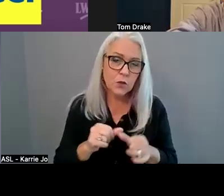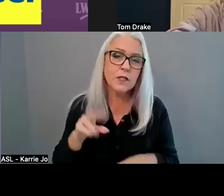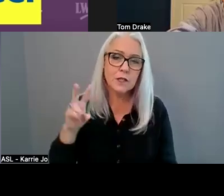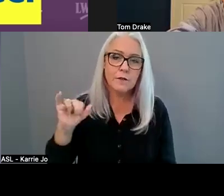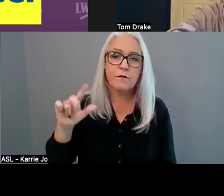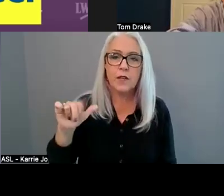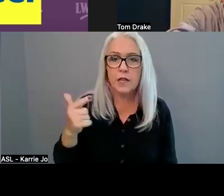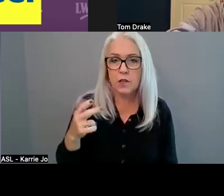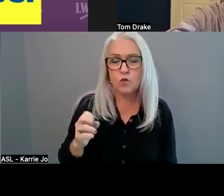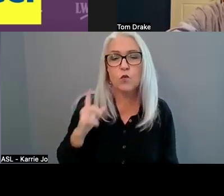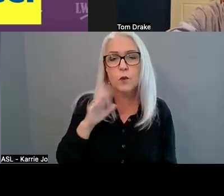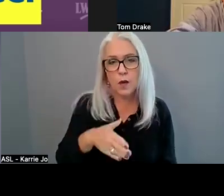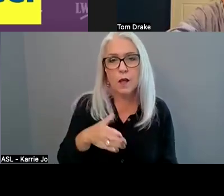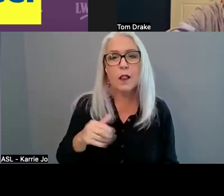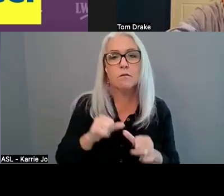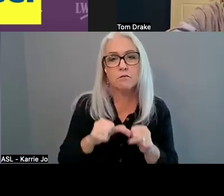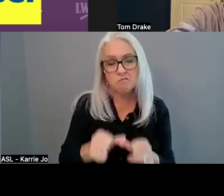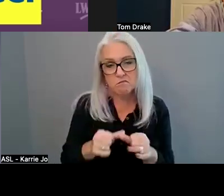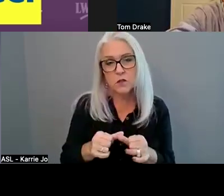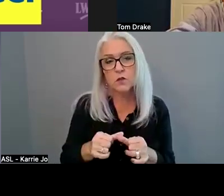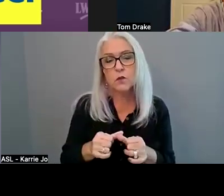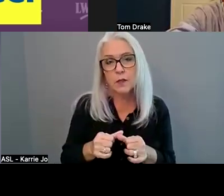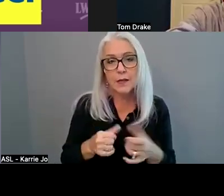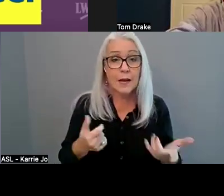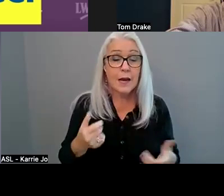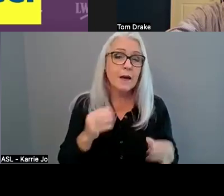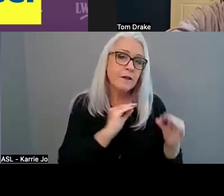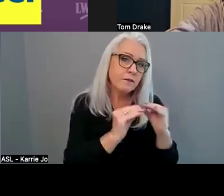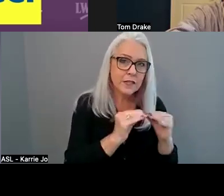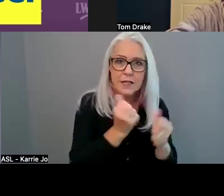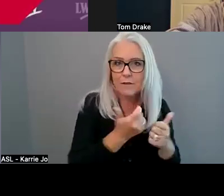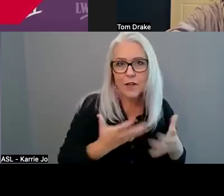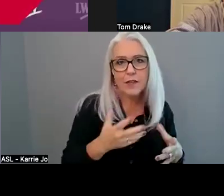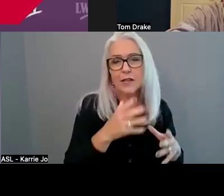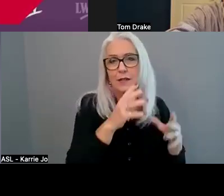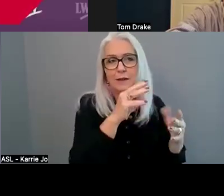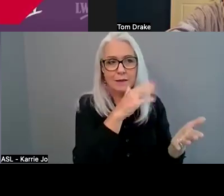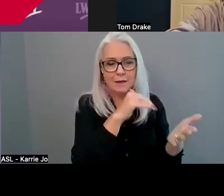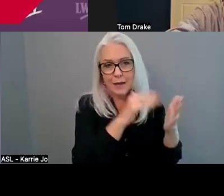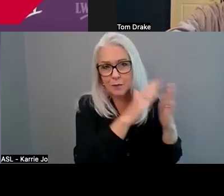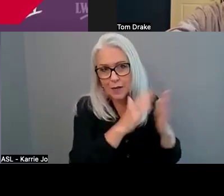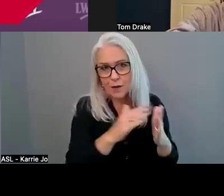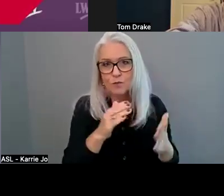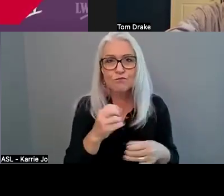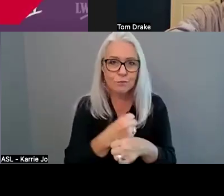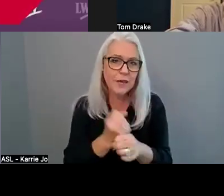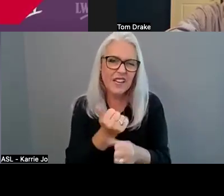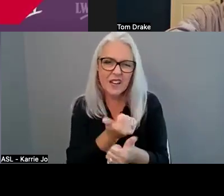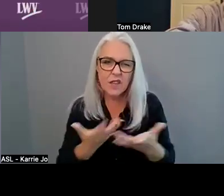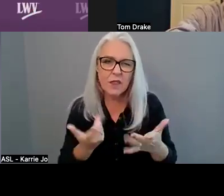And I think that's my number one priority, including just fixing everything in downtown and fixing it up and making it a priority. Thank